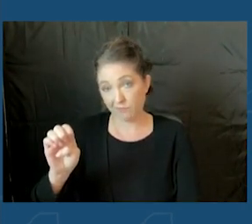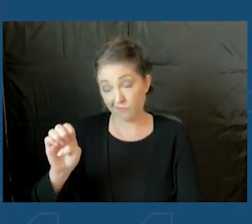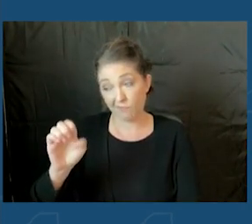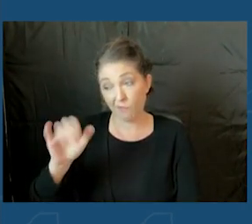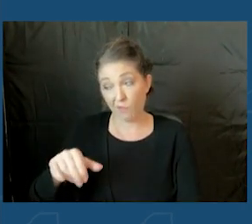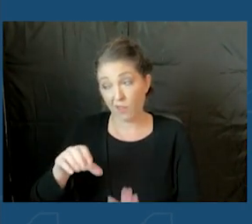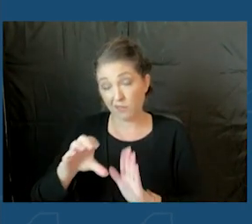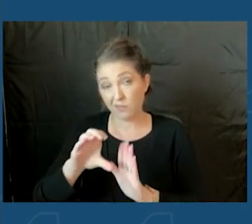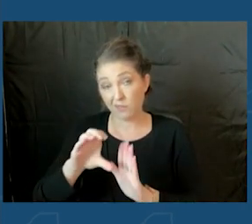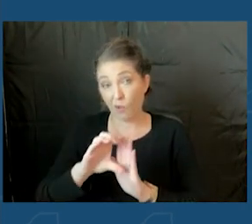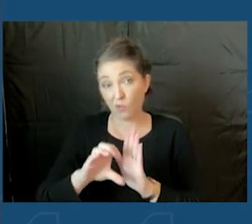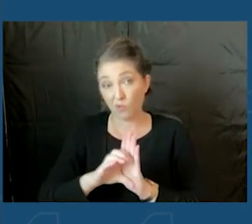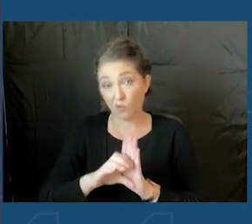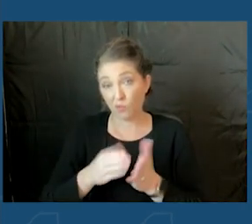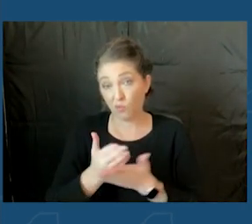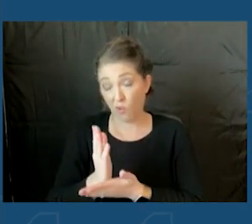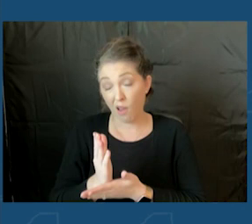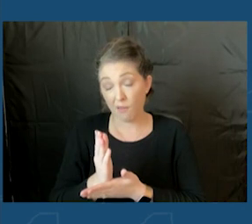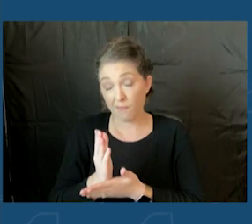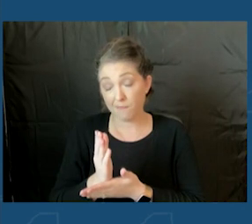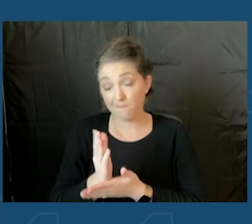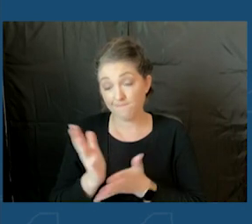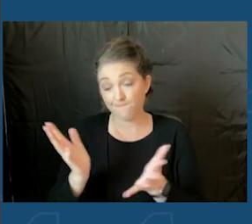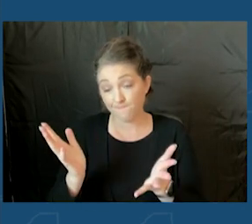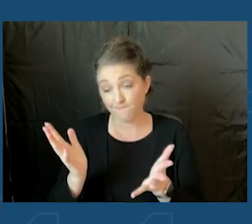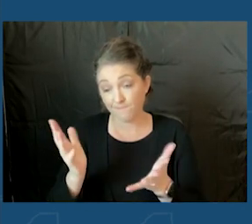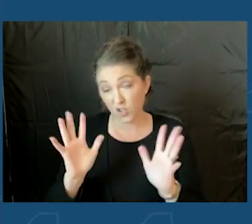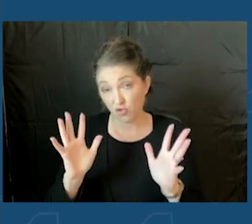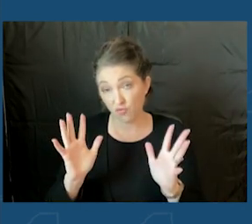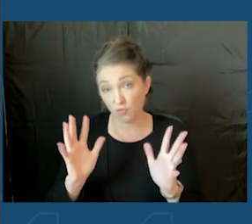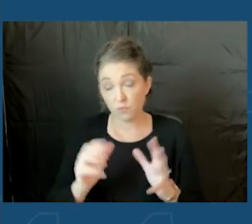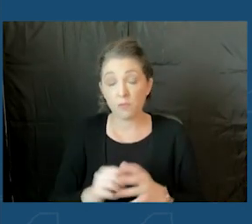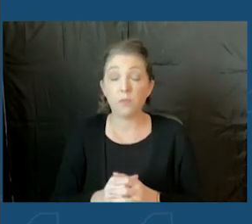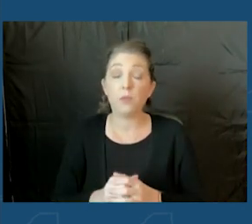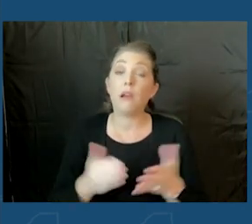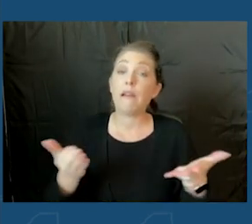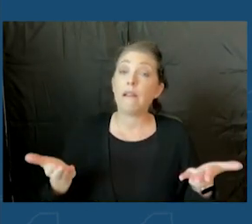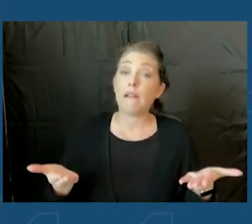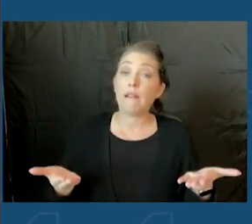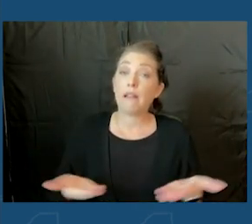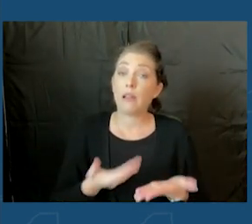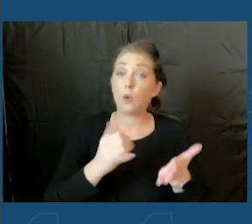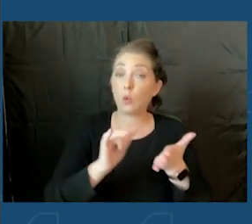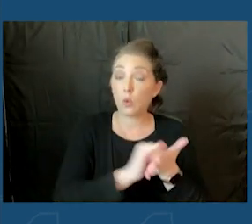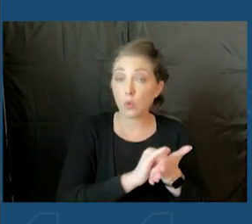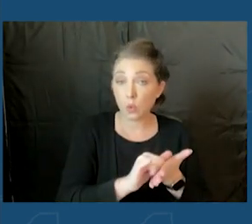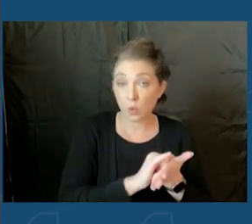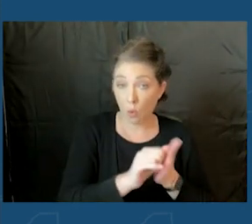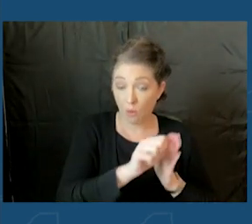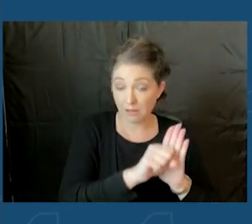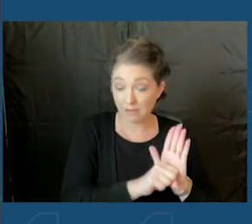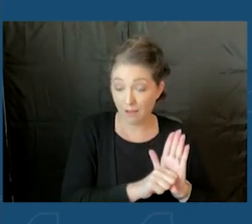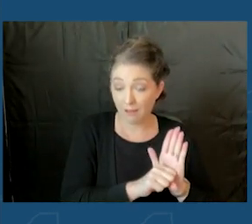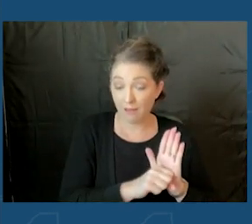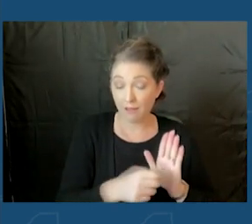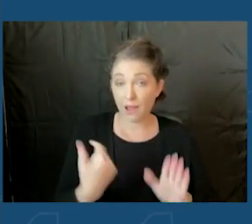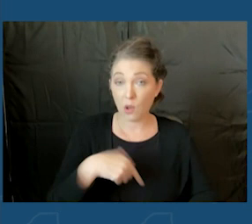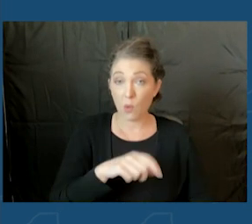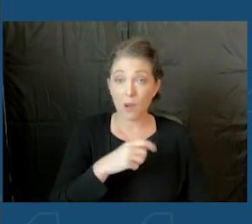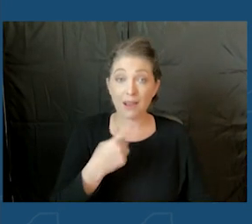right. But here in New York, not only are we saying, not New